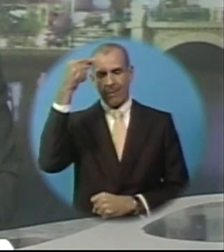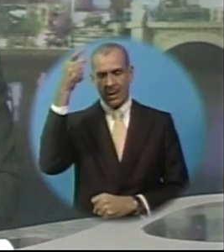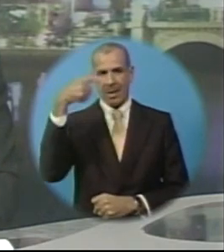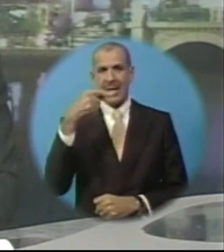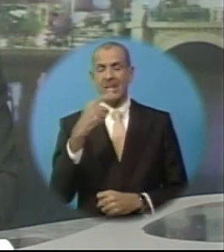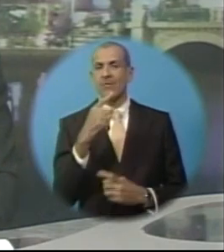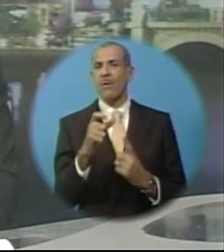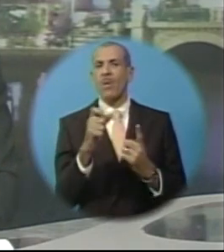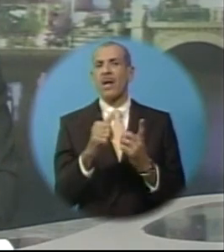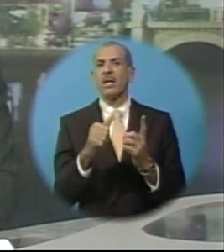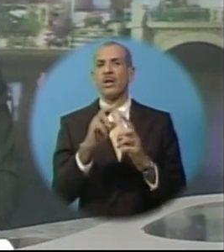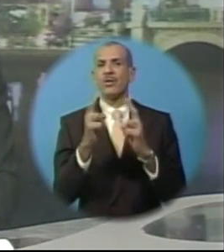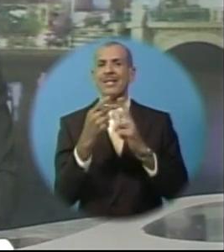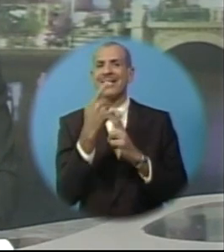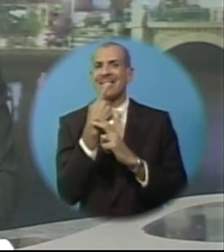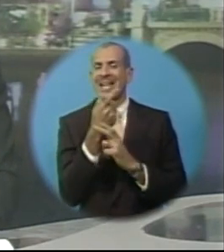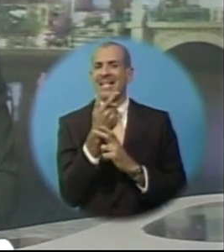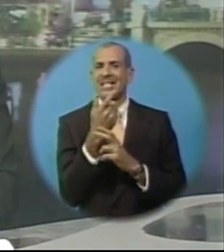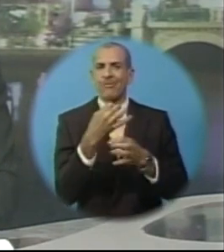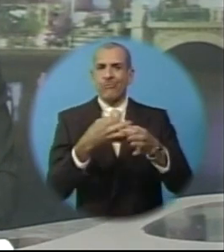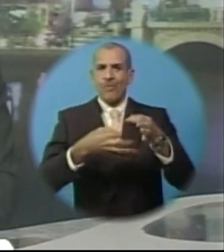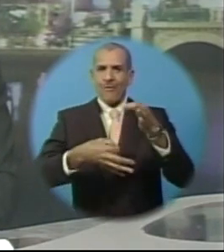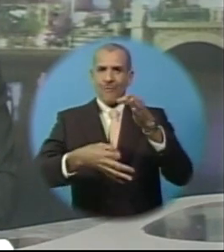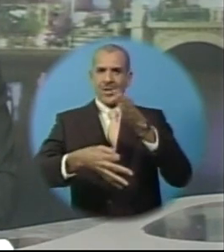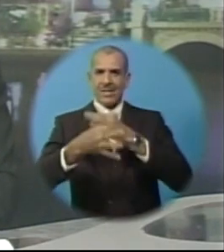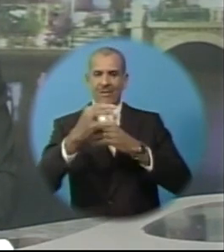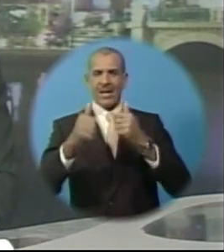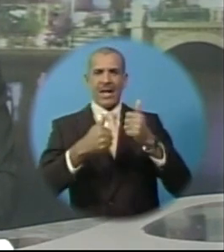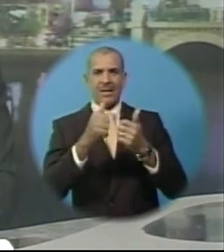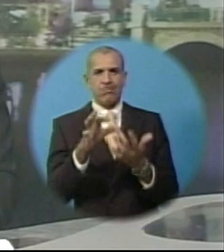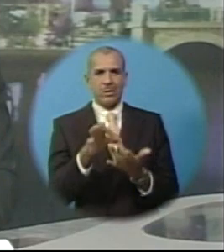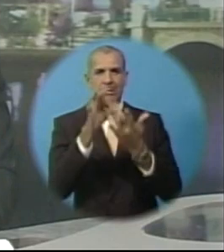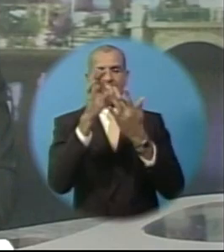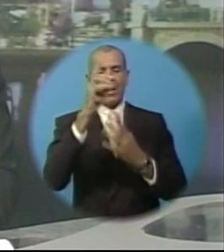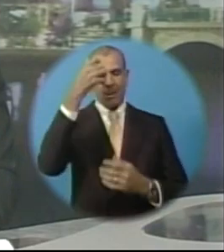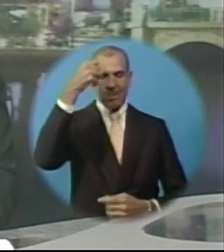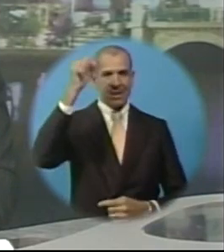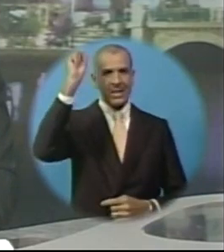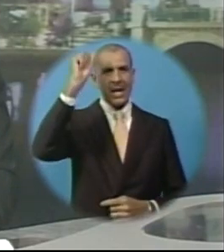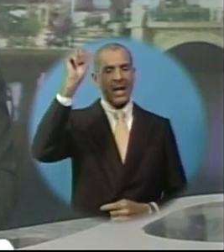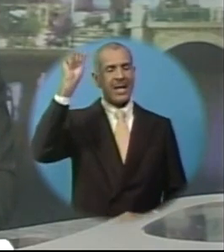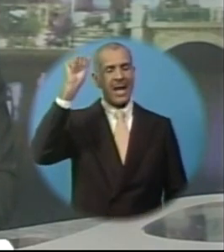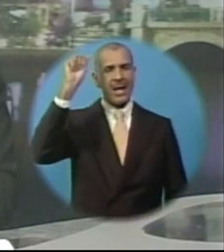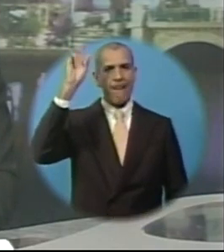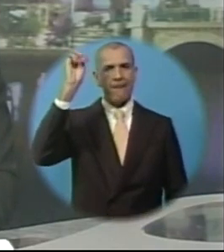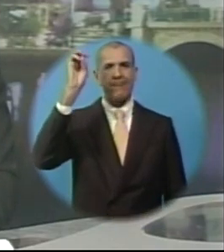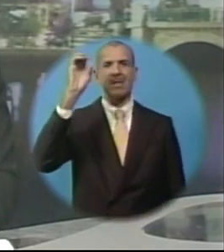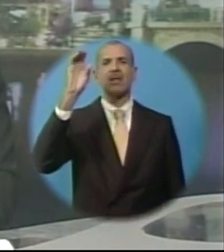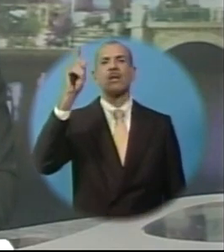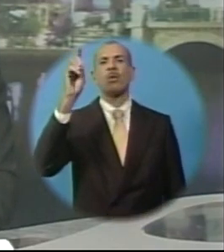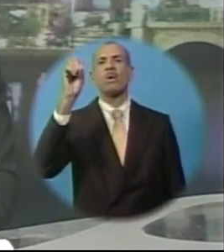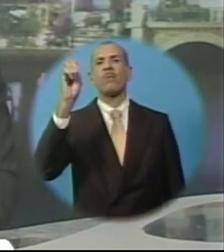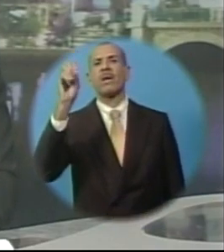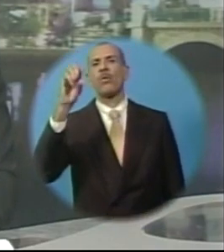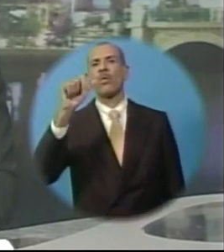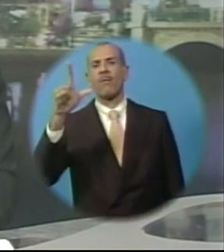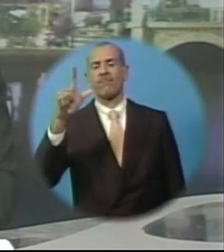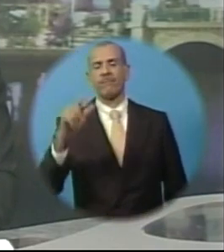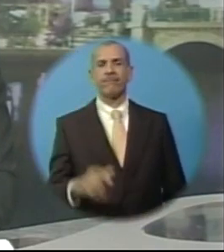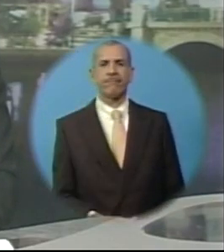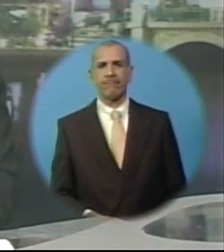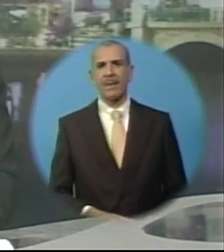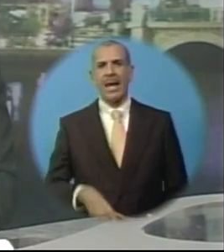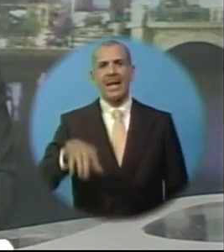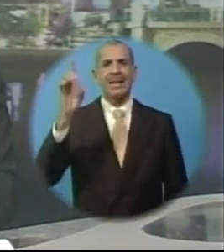stems from what the union says is the reversal of an acting appointment for its president, Akiani McDowell. Derek Aline, a former officer